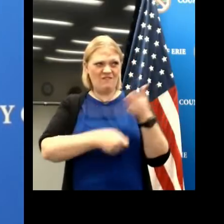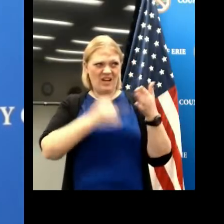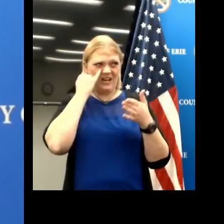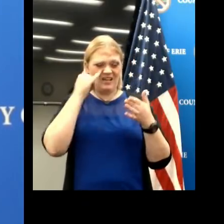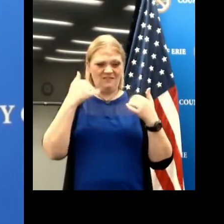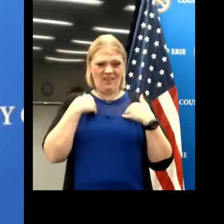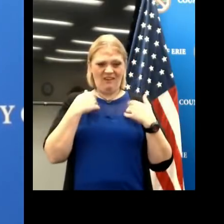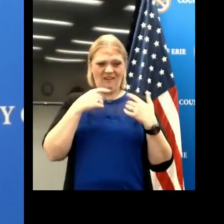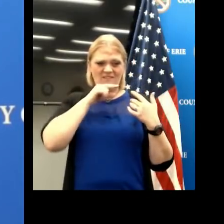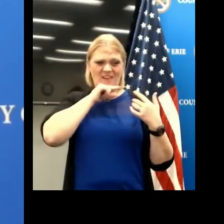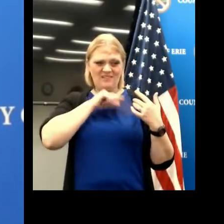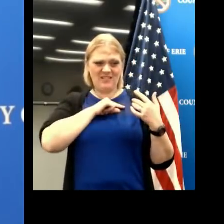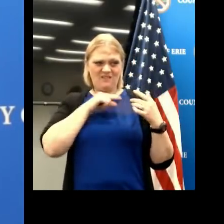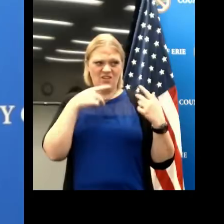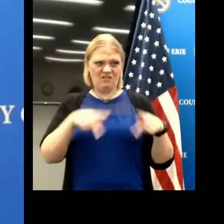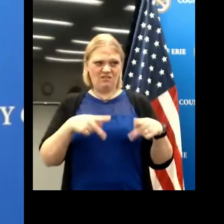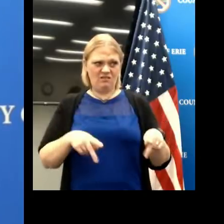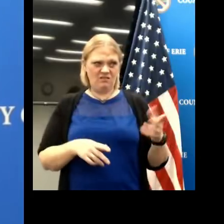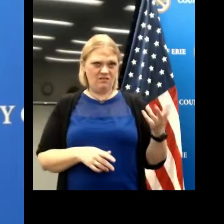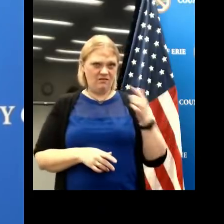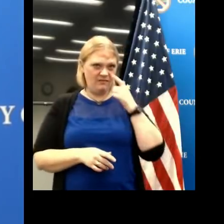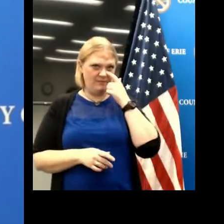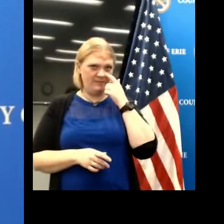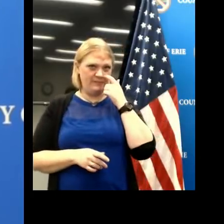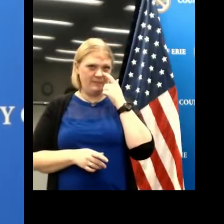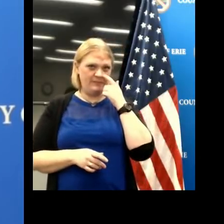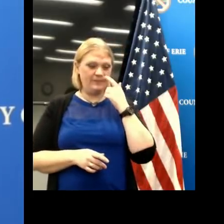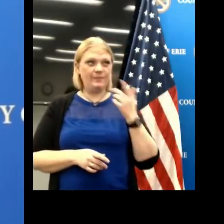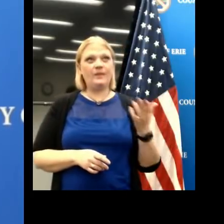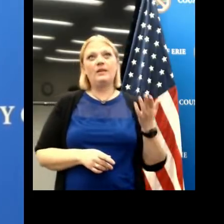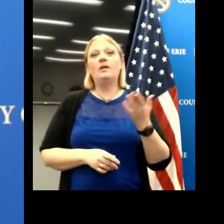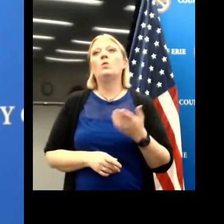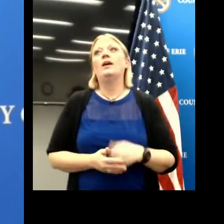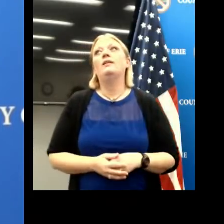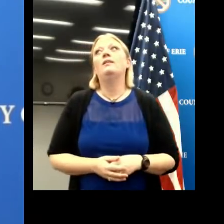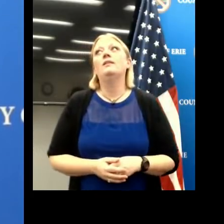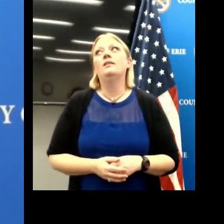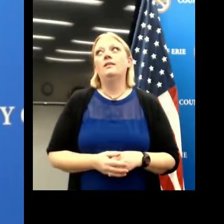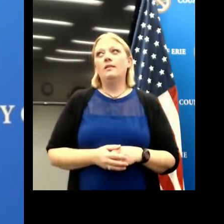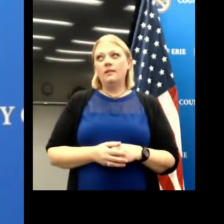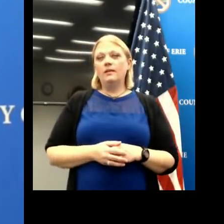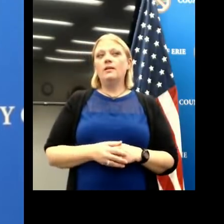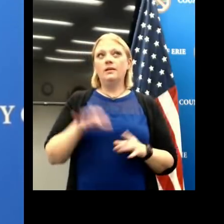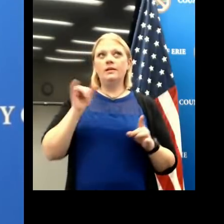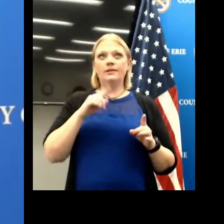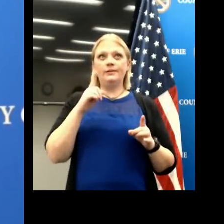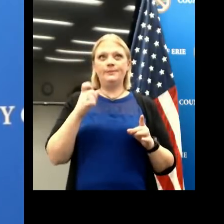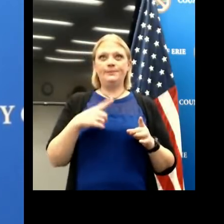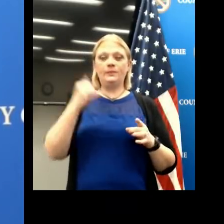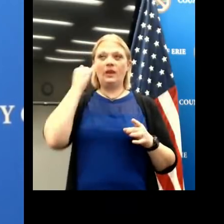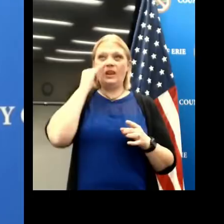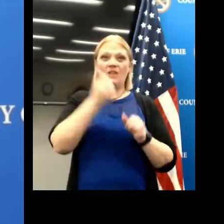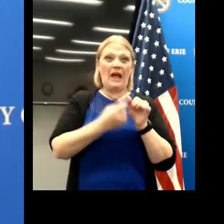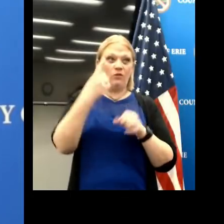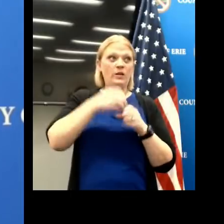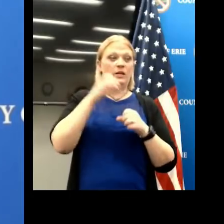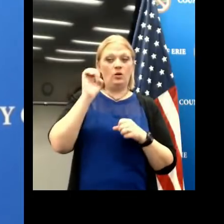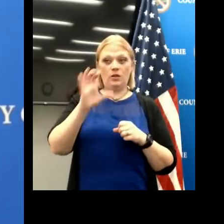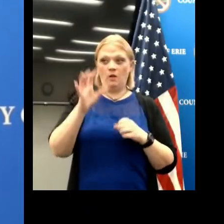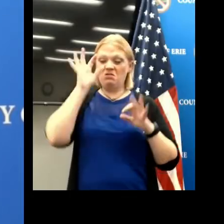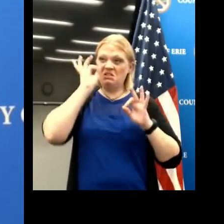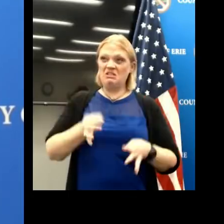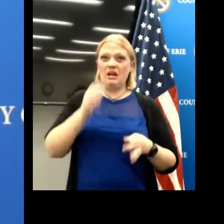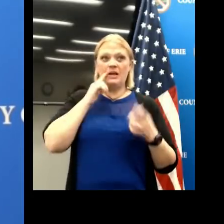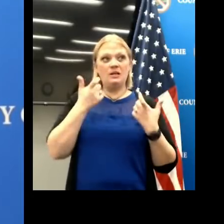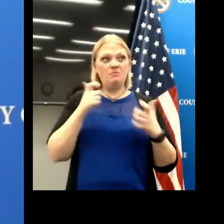family gathering? Well, when it comes to that question, Ethan, we know if everybody in Erie County decided they were going to have a